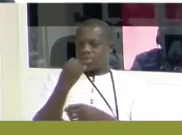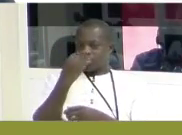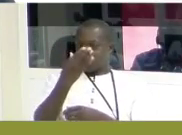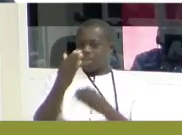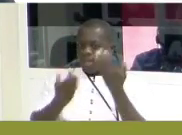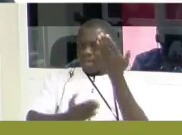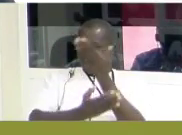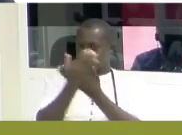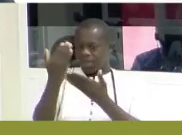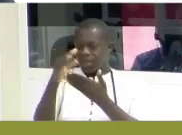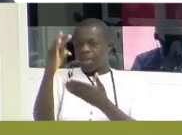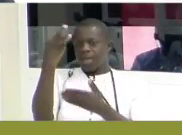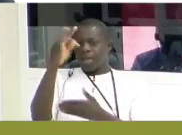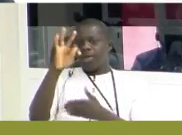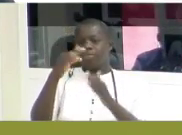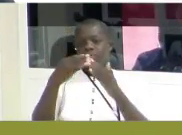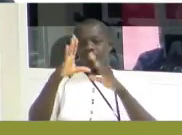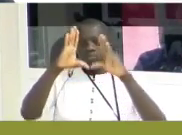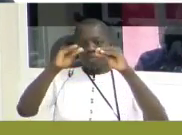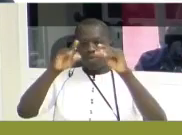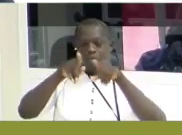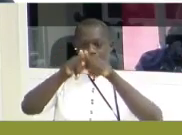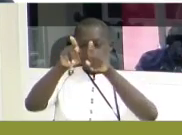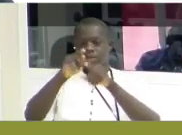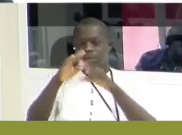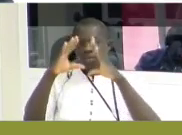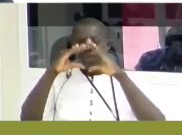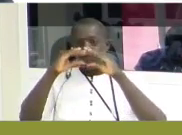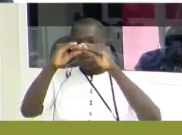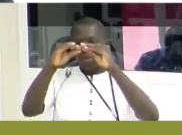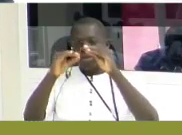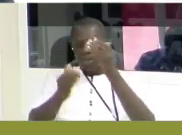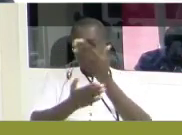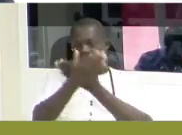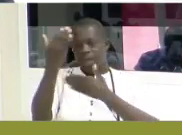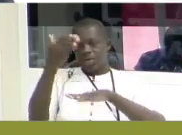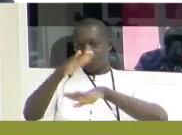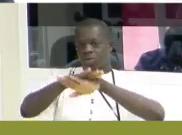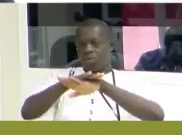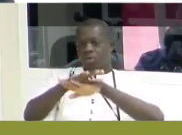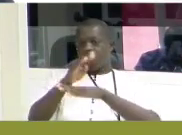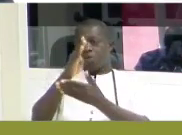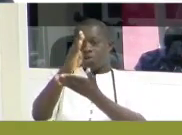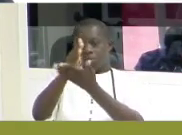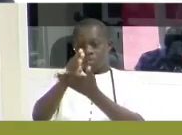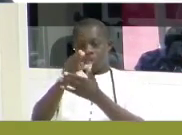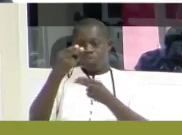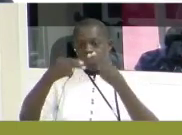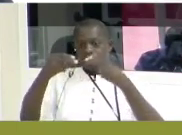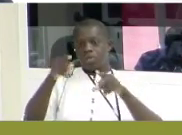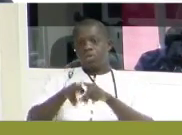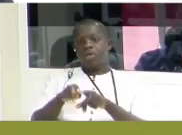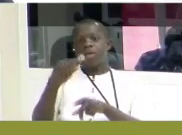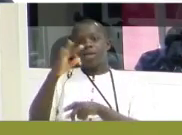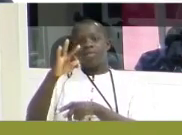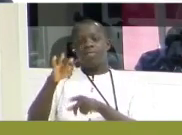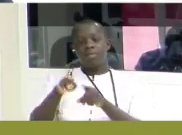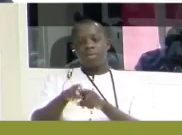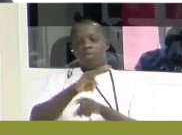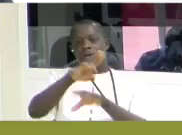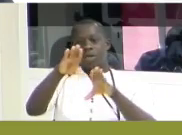should talk to the press at that time, or even to confirm the story, even if I deny the story, but my name is carried in the paper,